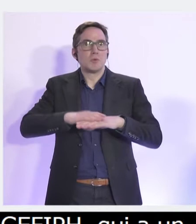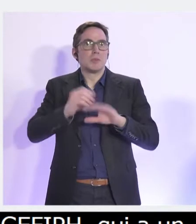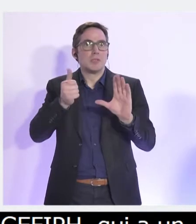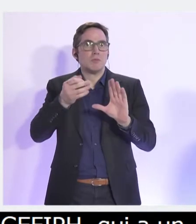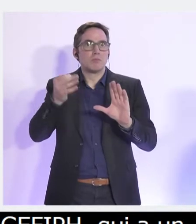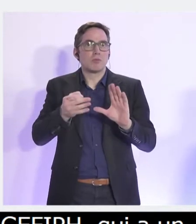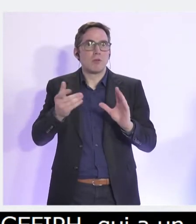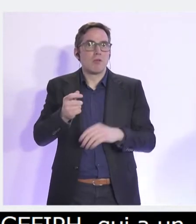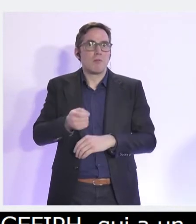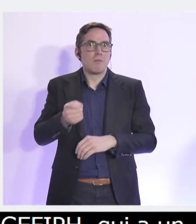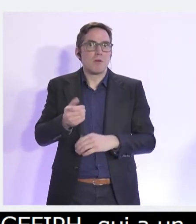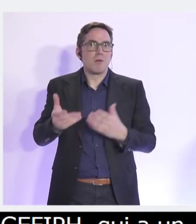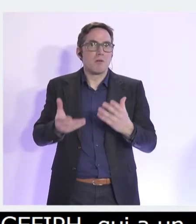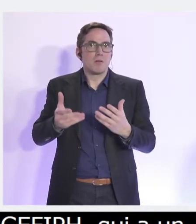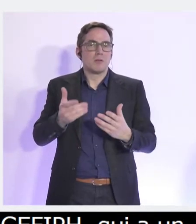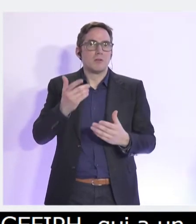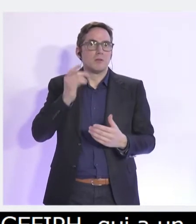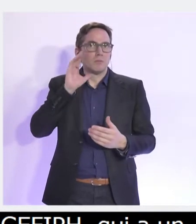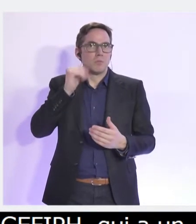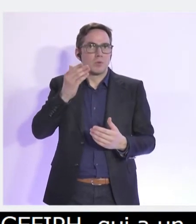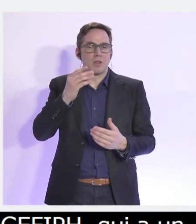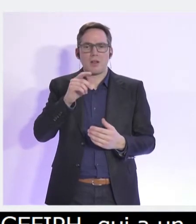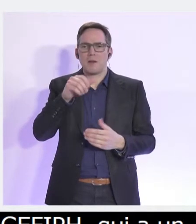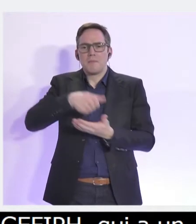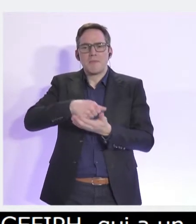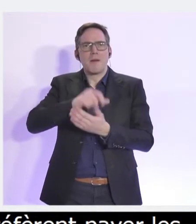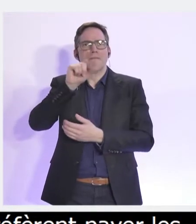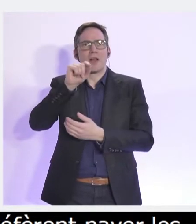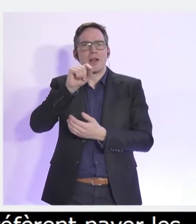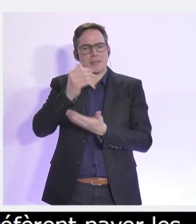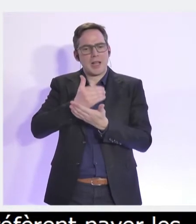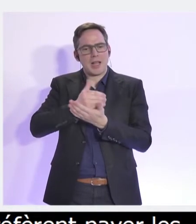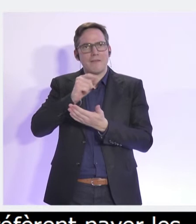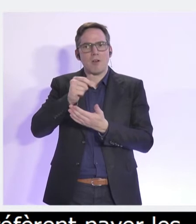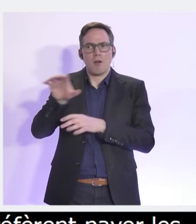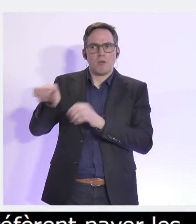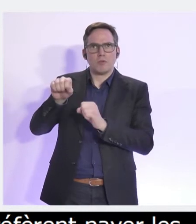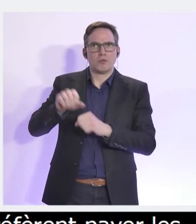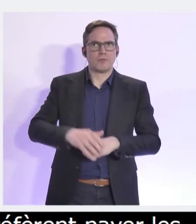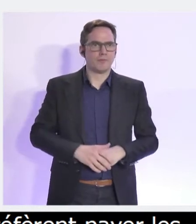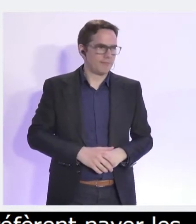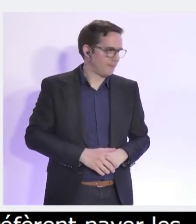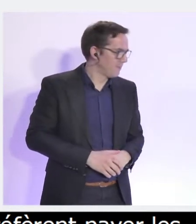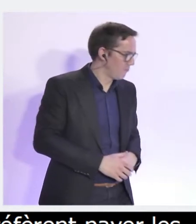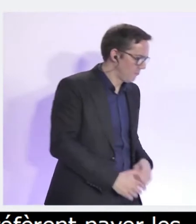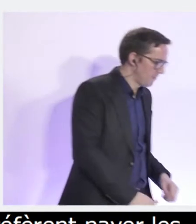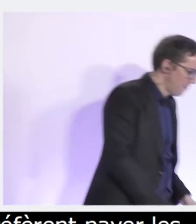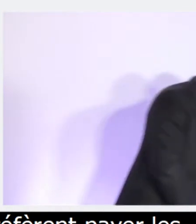But there is a law which states that they should employ 6% of disabled people.